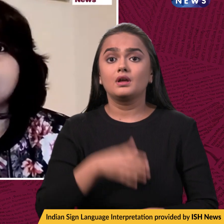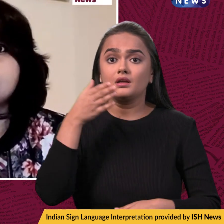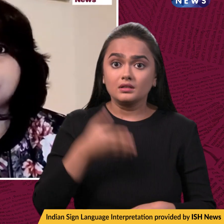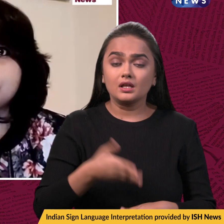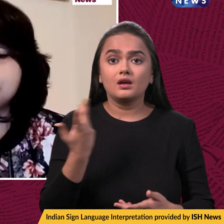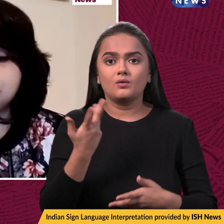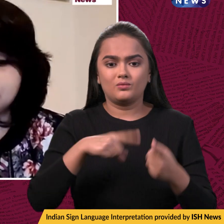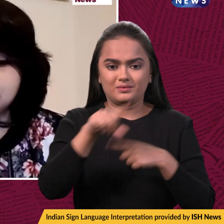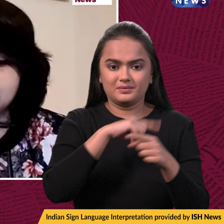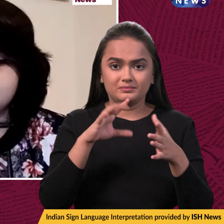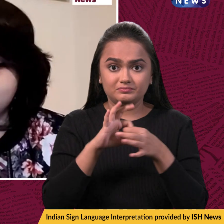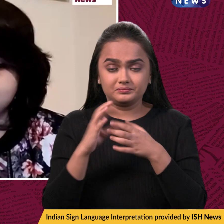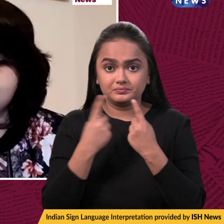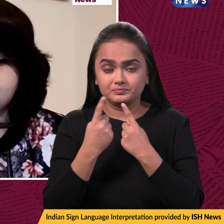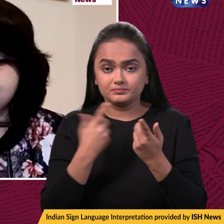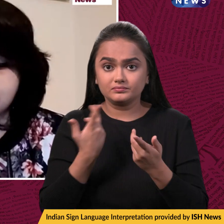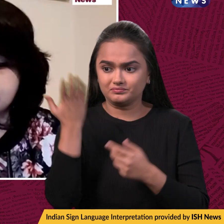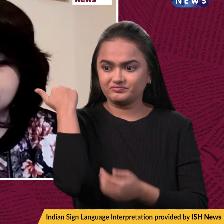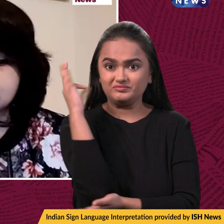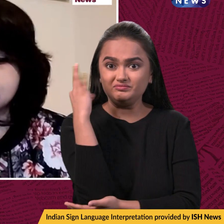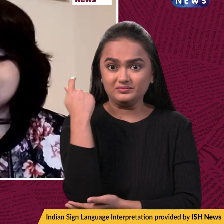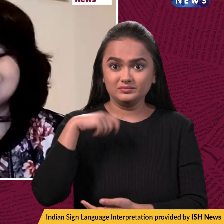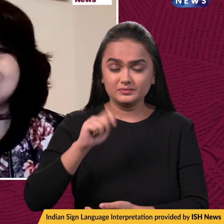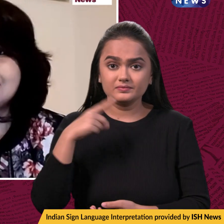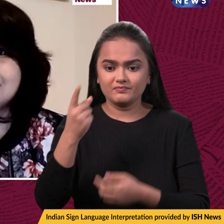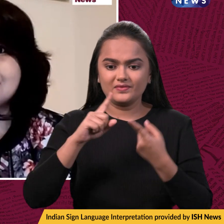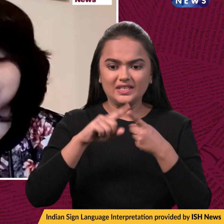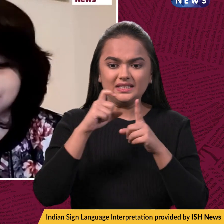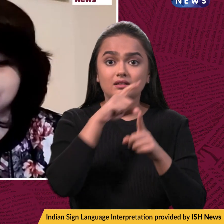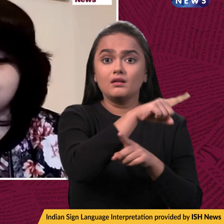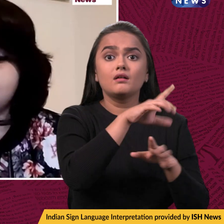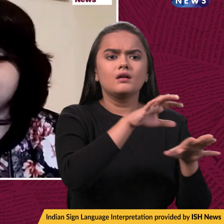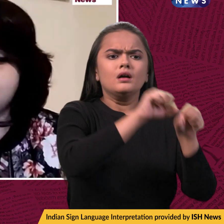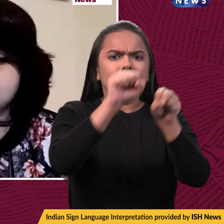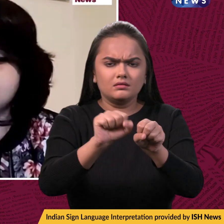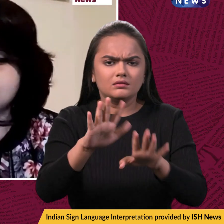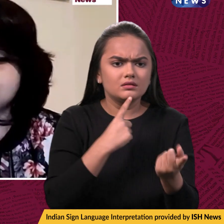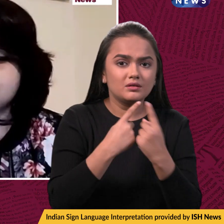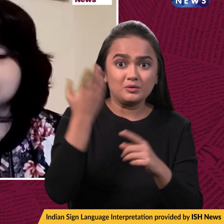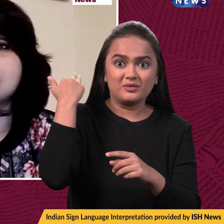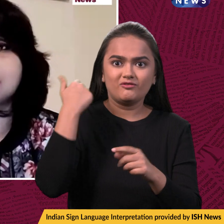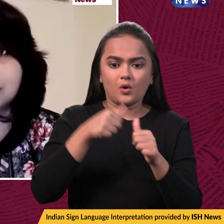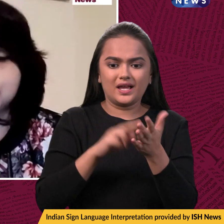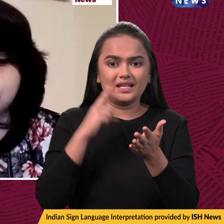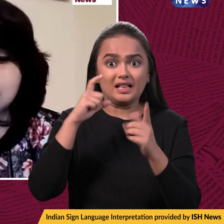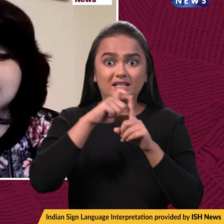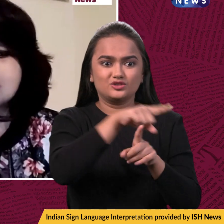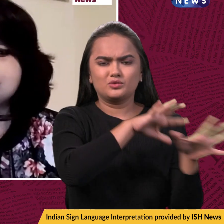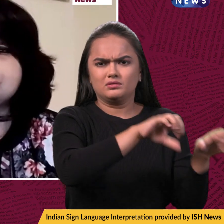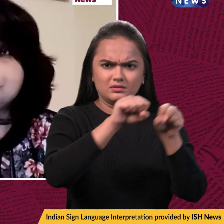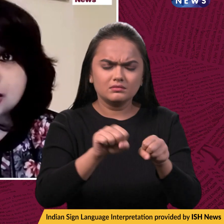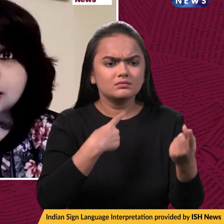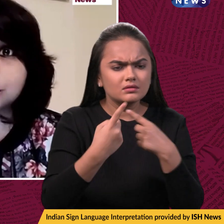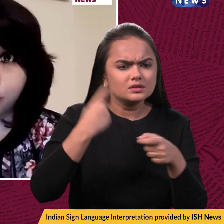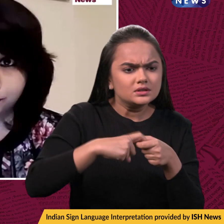Moving on now, a special PMLA court on Friday extended the ED custody of former Maharashtra Home Minister Anil Deshmukh